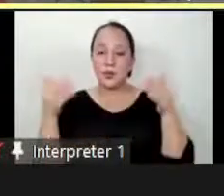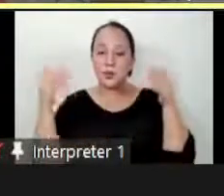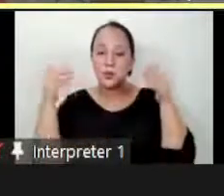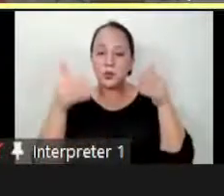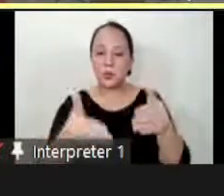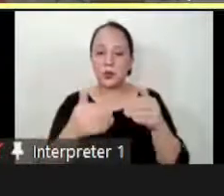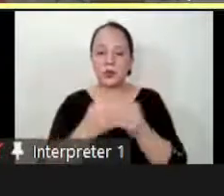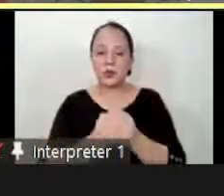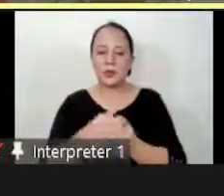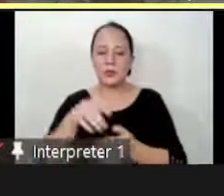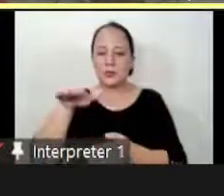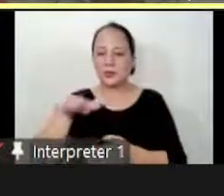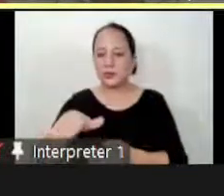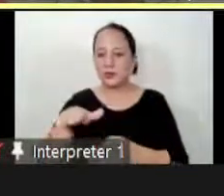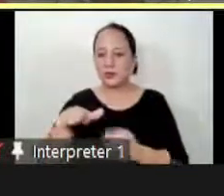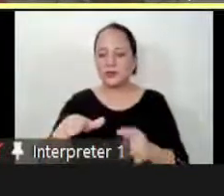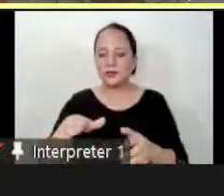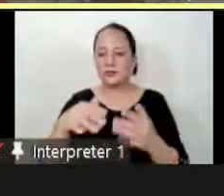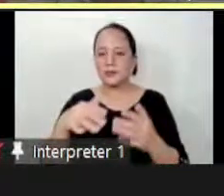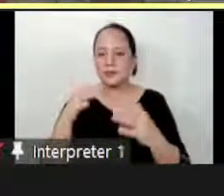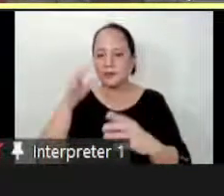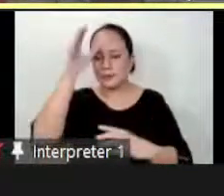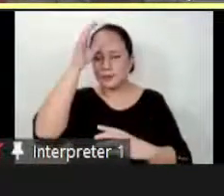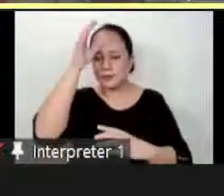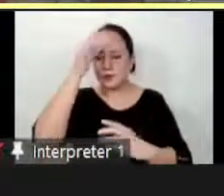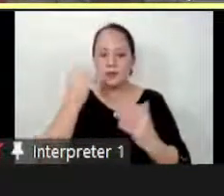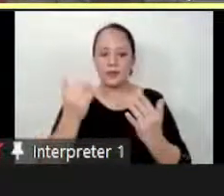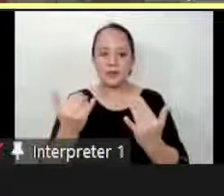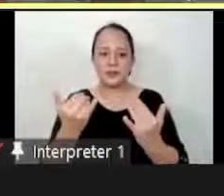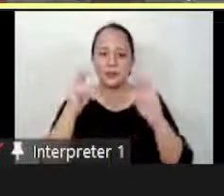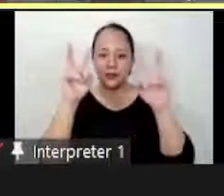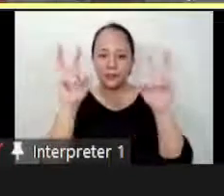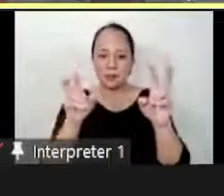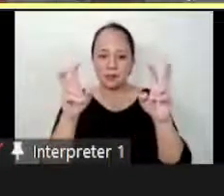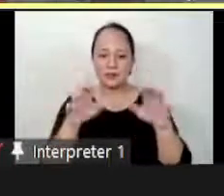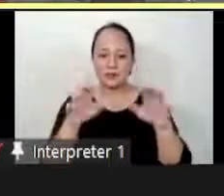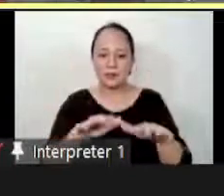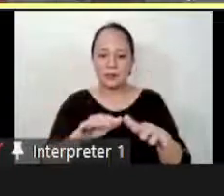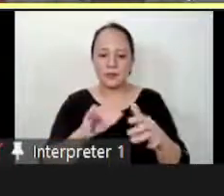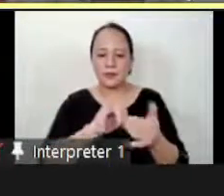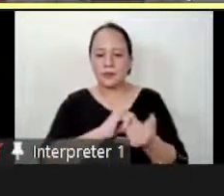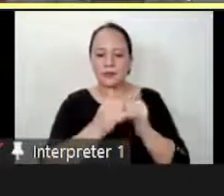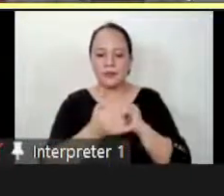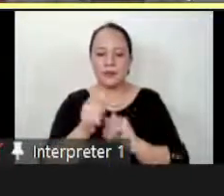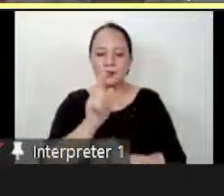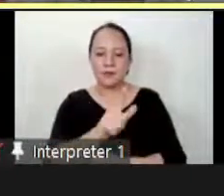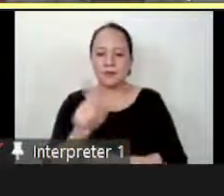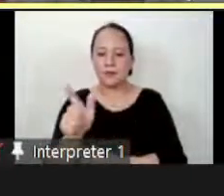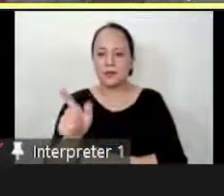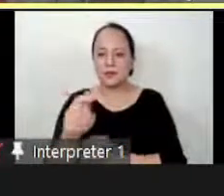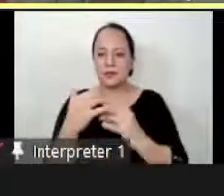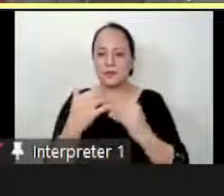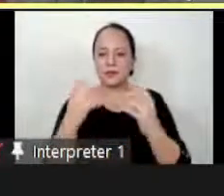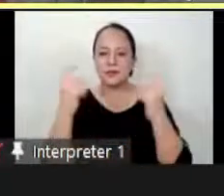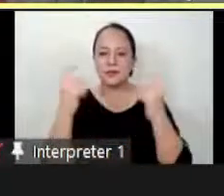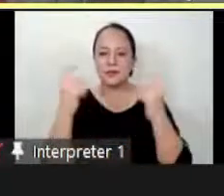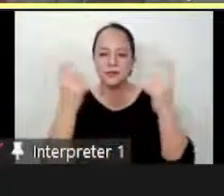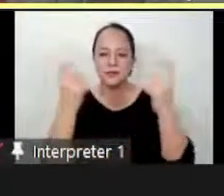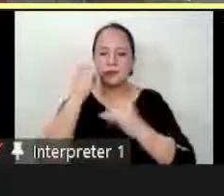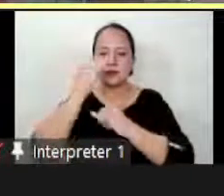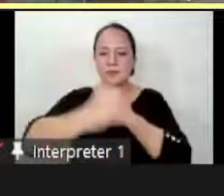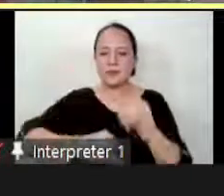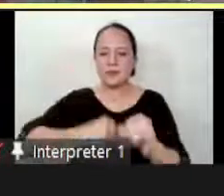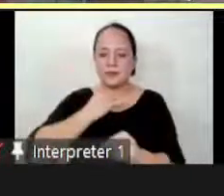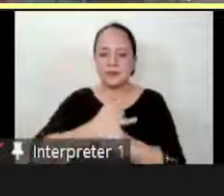on childhood cancer. This year's theme is adopted from the 2021 celebration of the